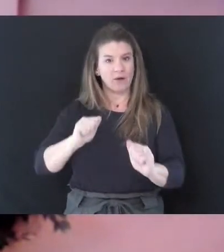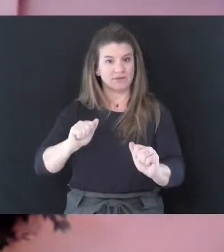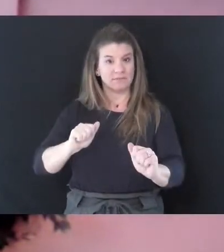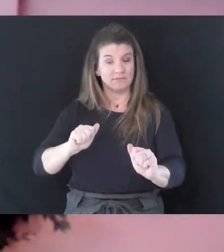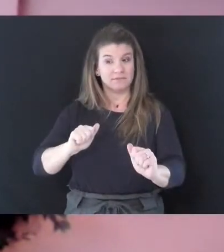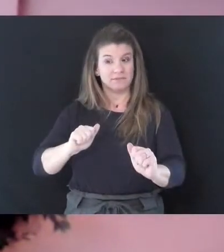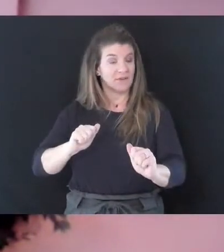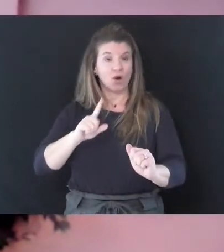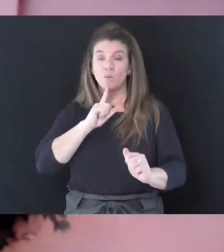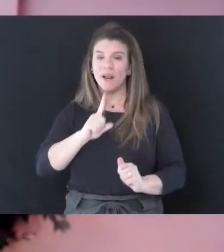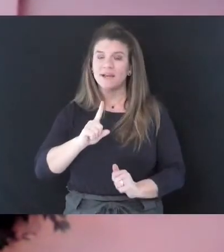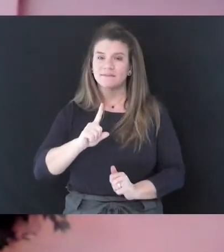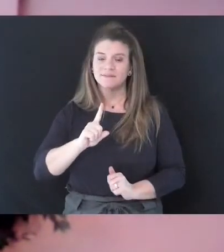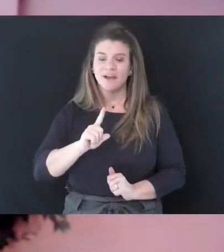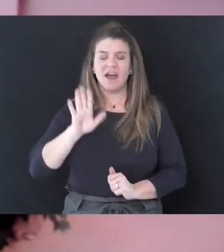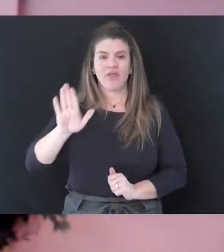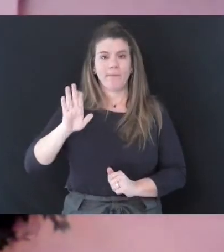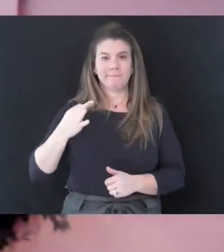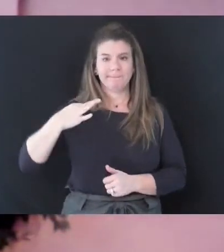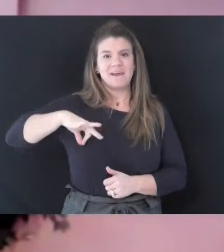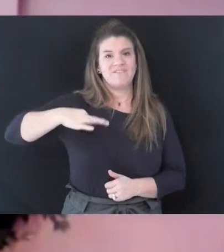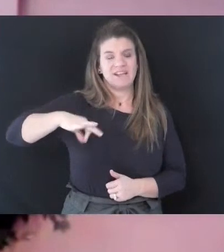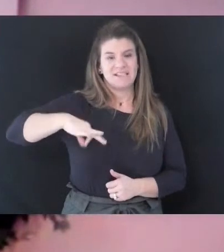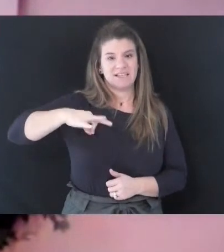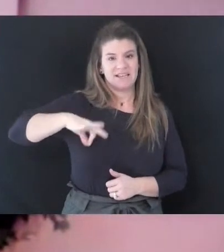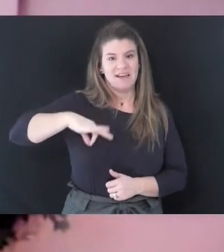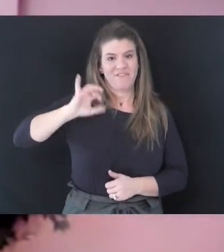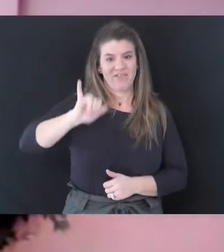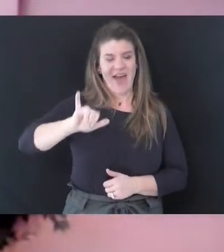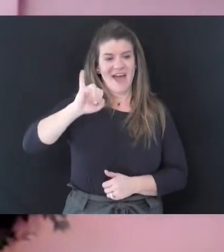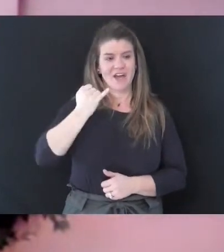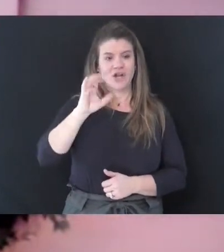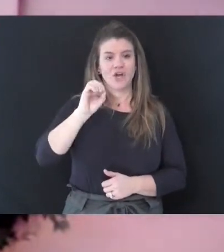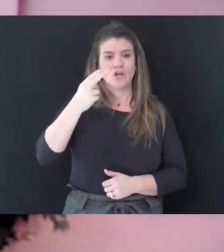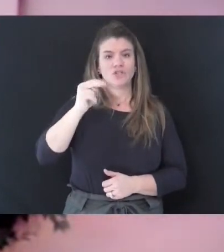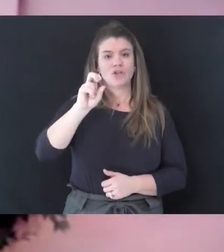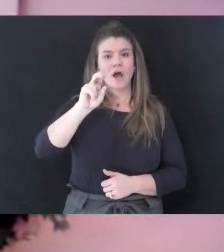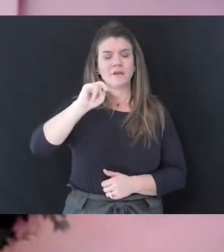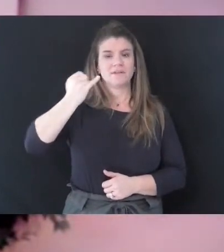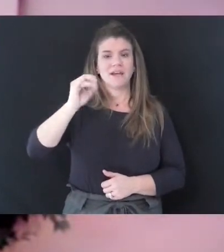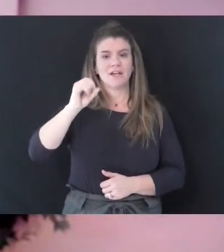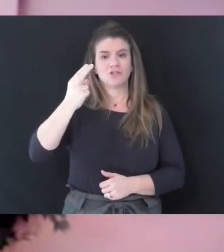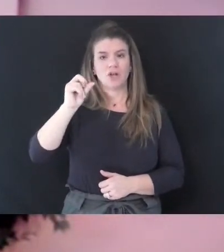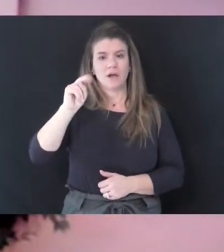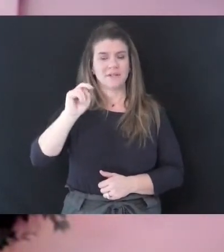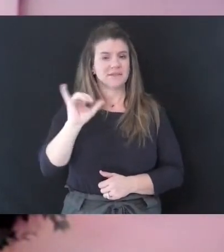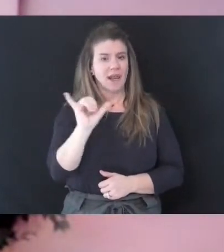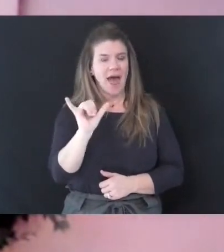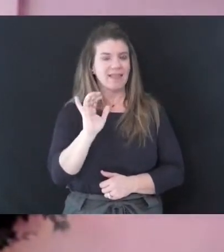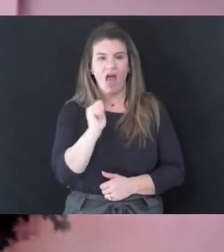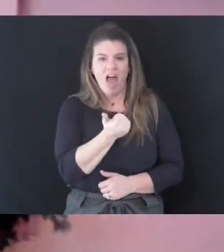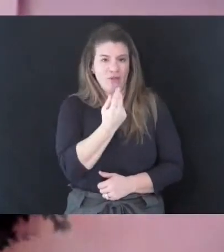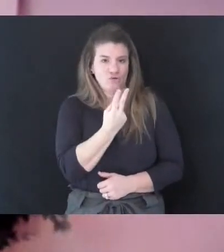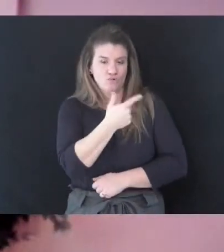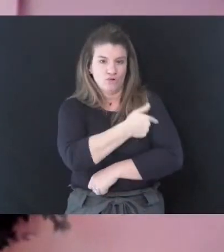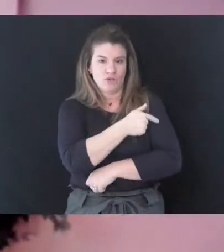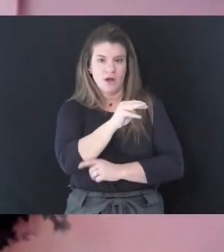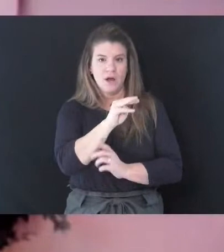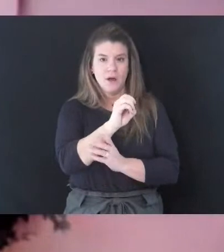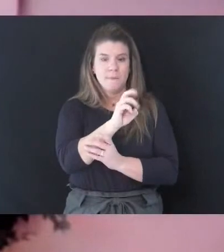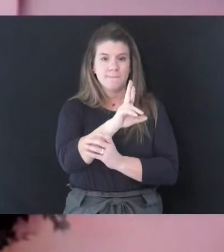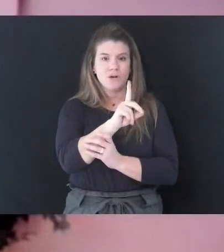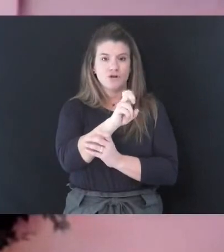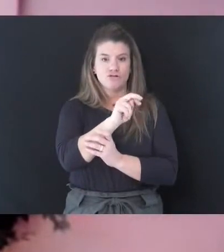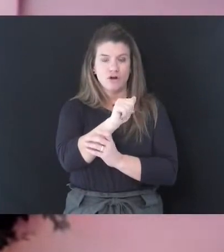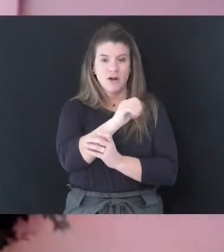particularly optimistic about the benefit of the Johnson & Johnson product, just like the Moderna and the Pfizer product, of being able to